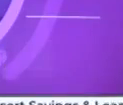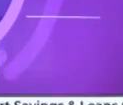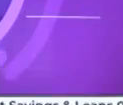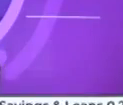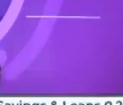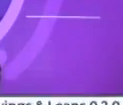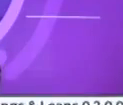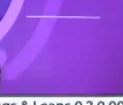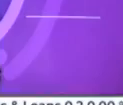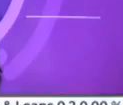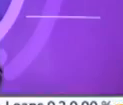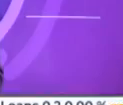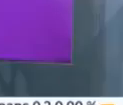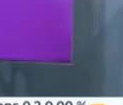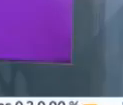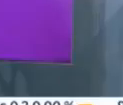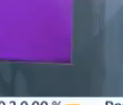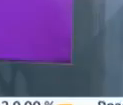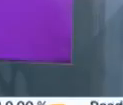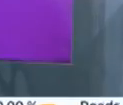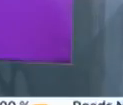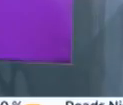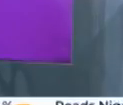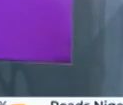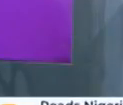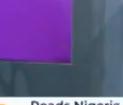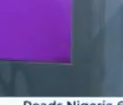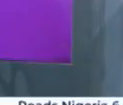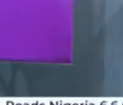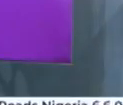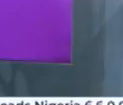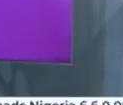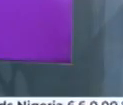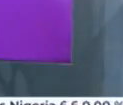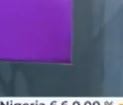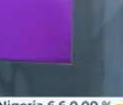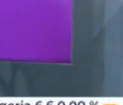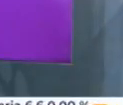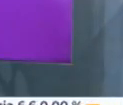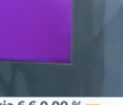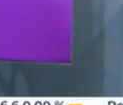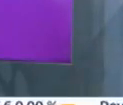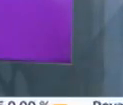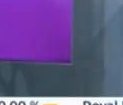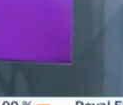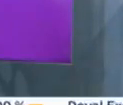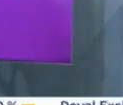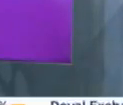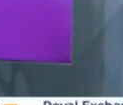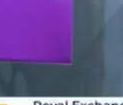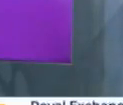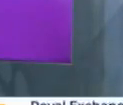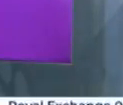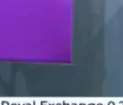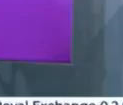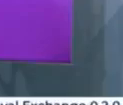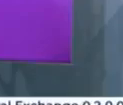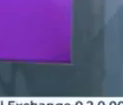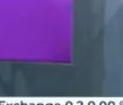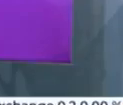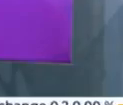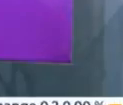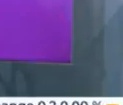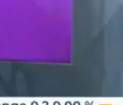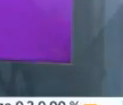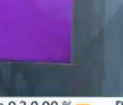but shall I say to what extent? Okay. You know, the 3 to 6 year old, natural